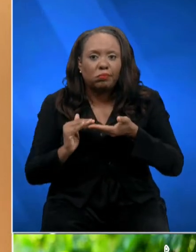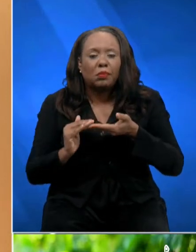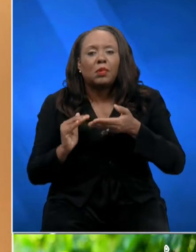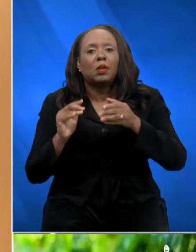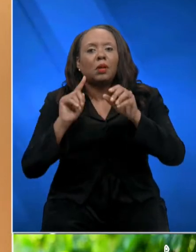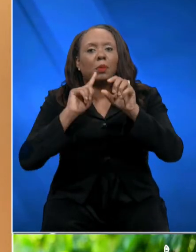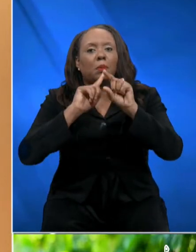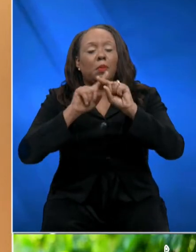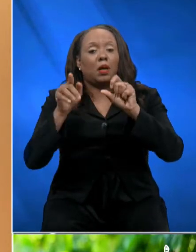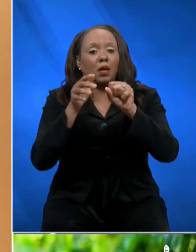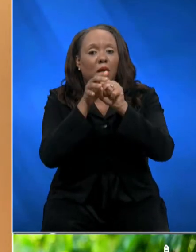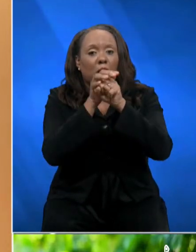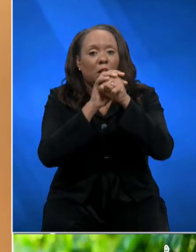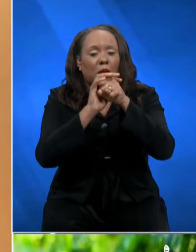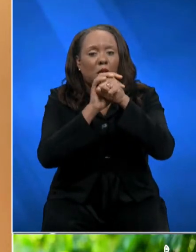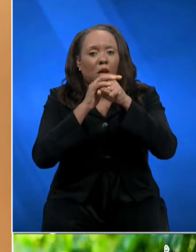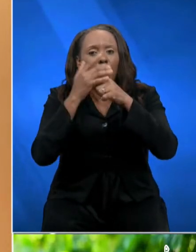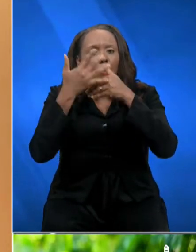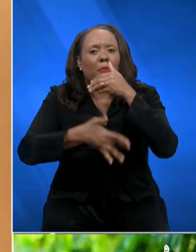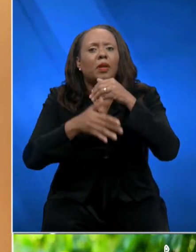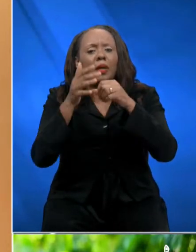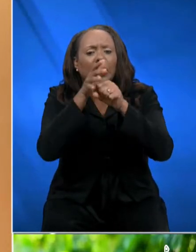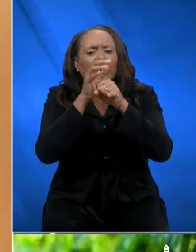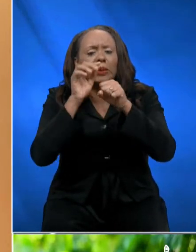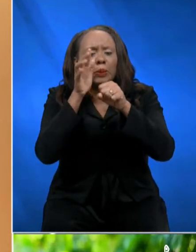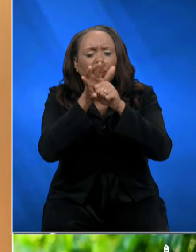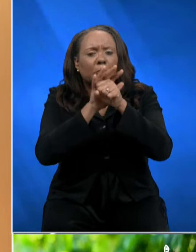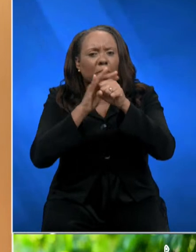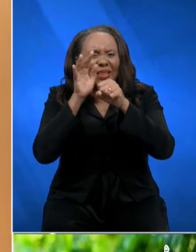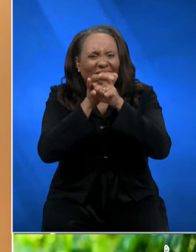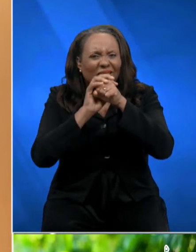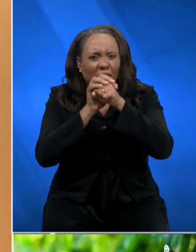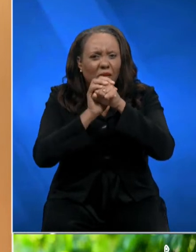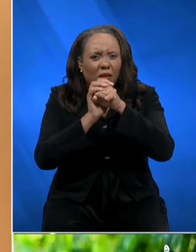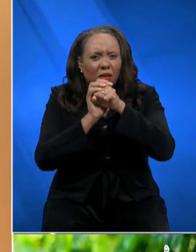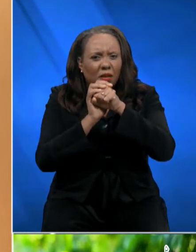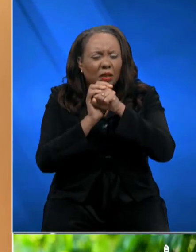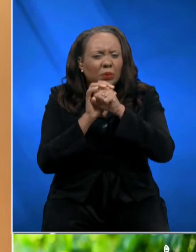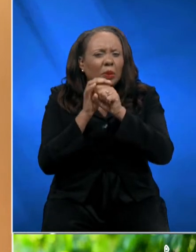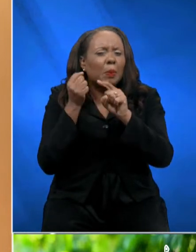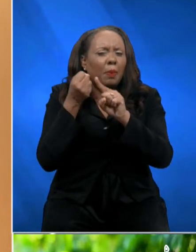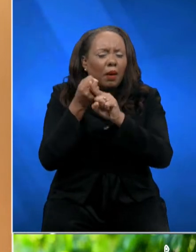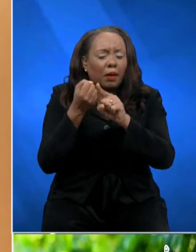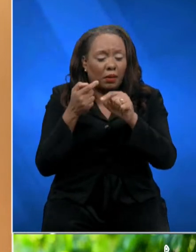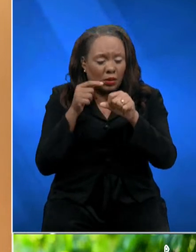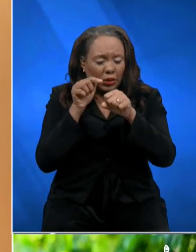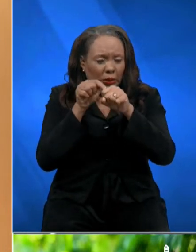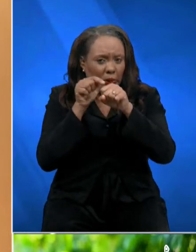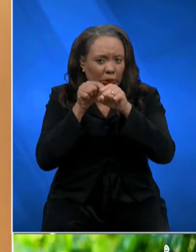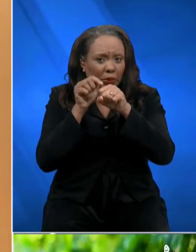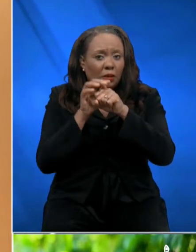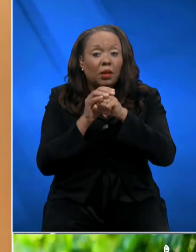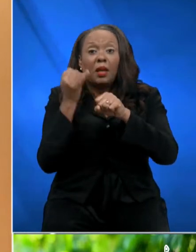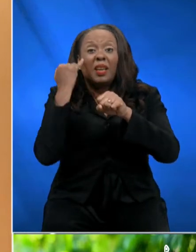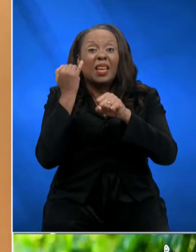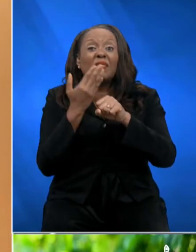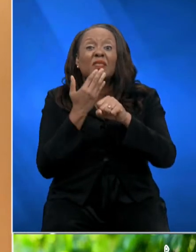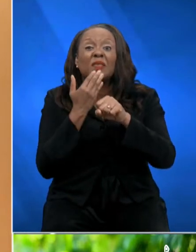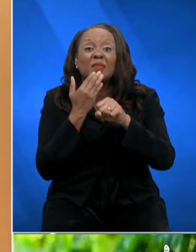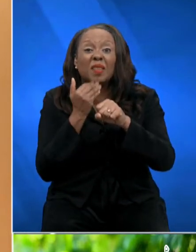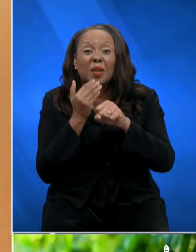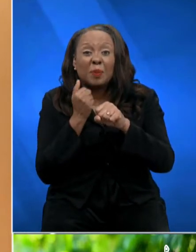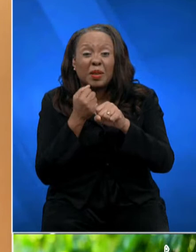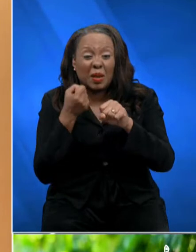eye is likely affected. And if the blood supply is being affected by diabetes, then